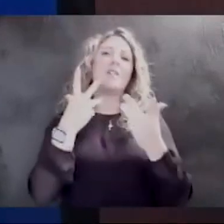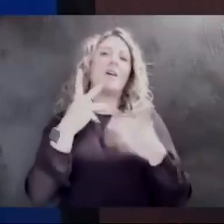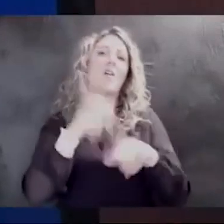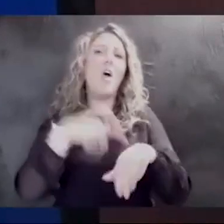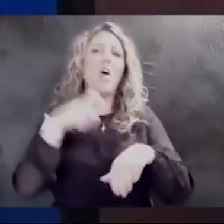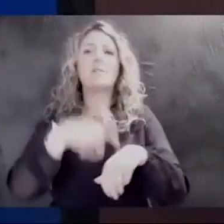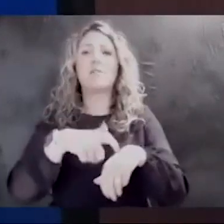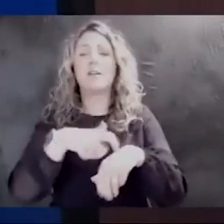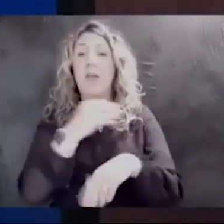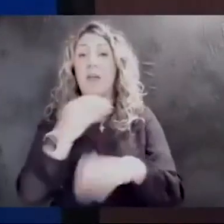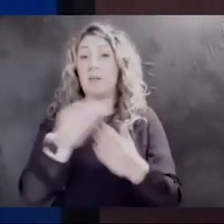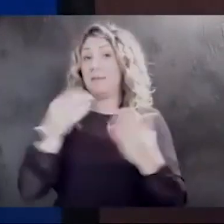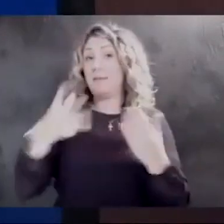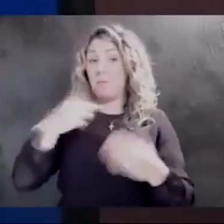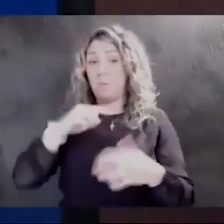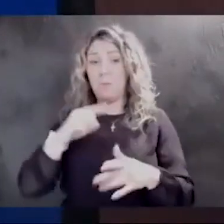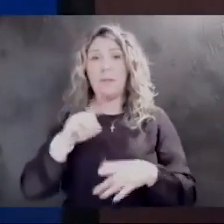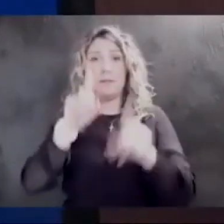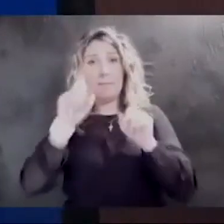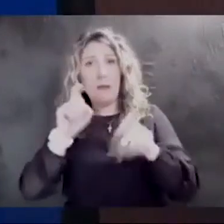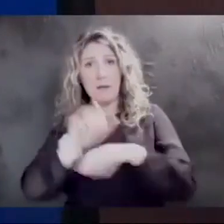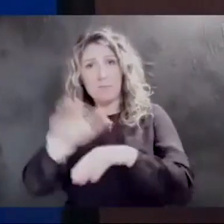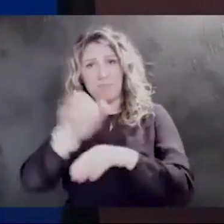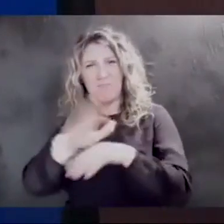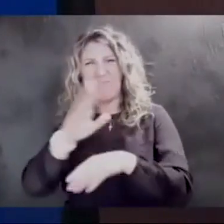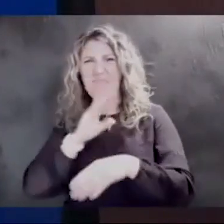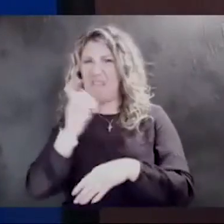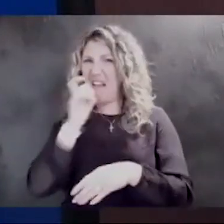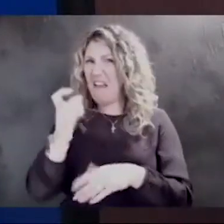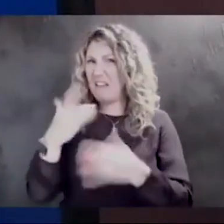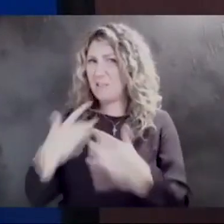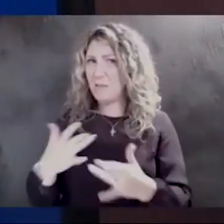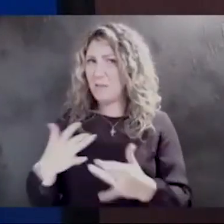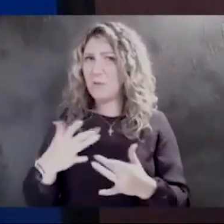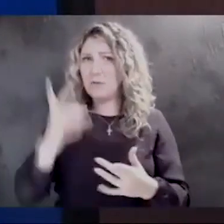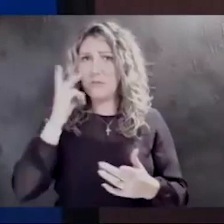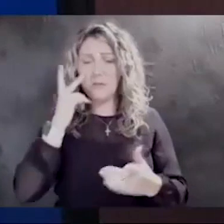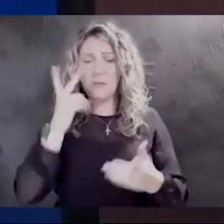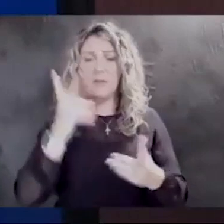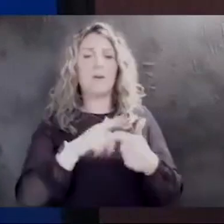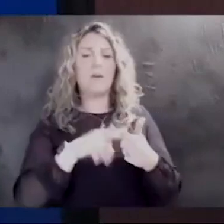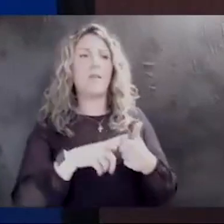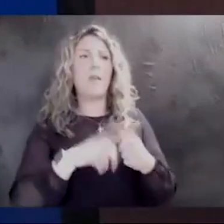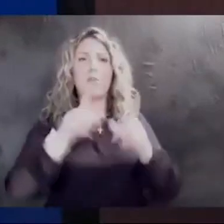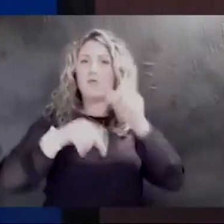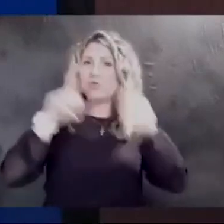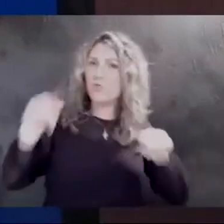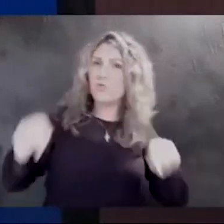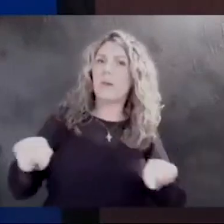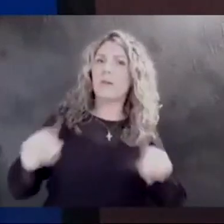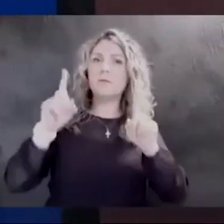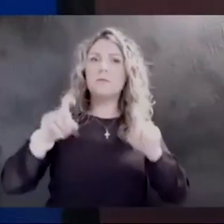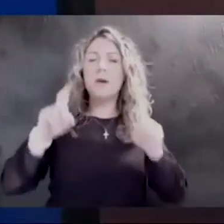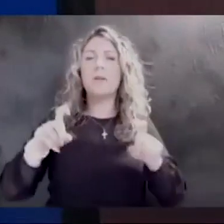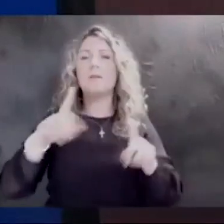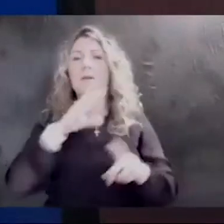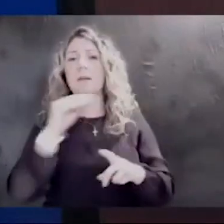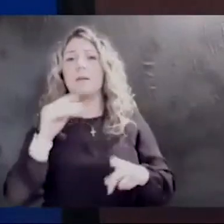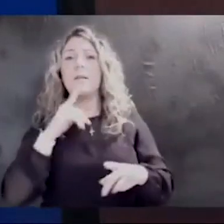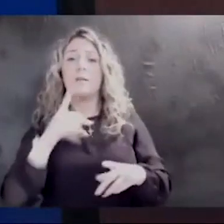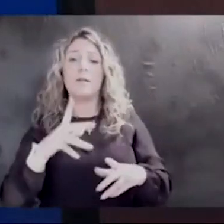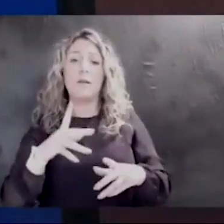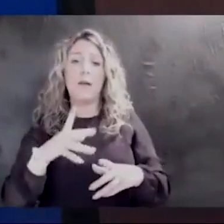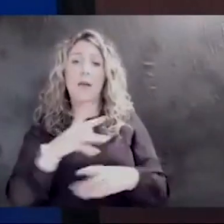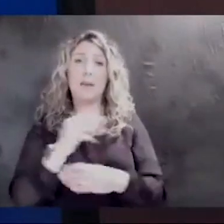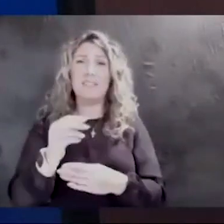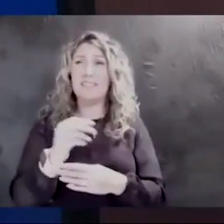So we do test. We do send off cases that are unusual, and then there's some random testing that both states do. And Kansas is actually pretty good about doing testing to see how much the